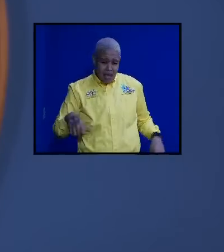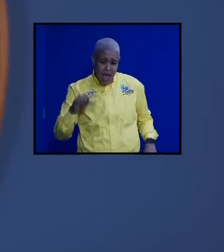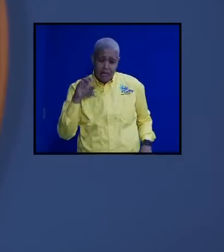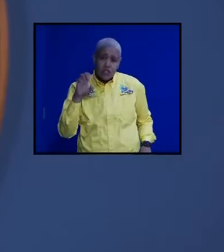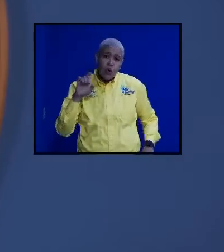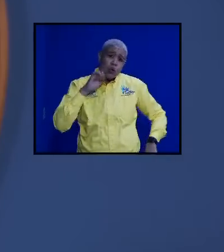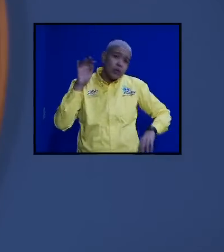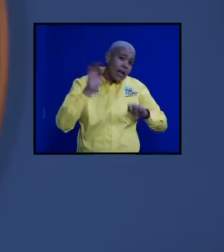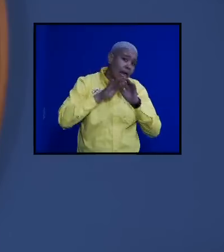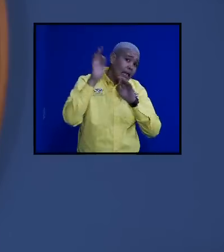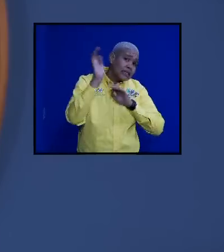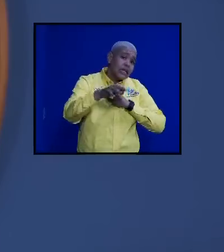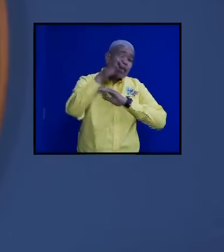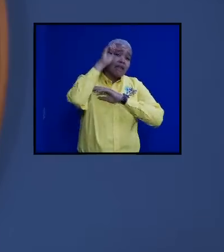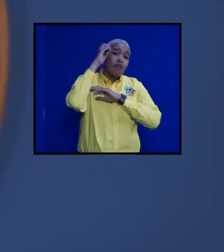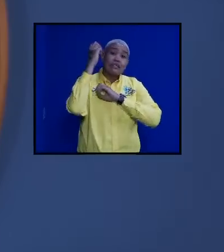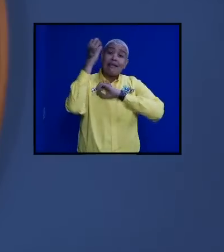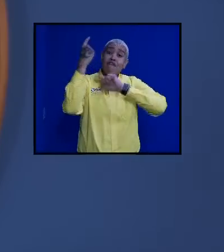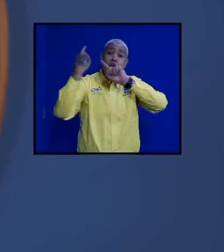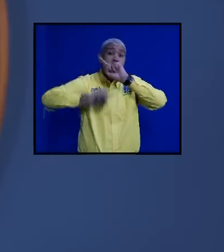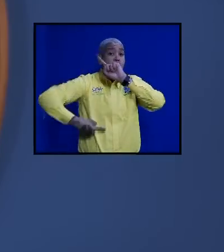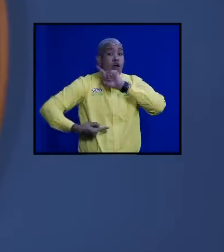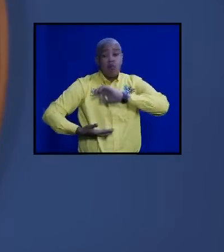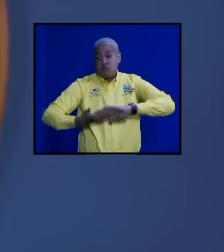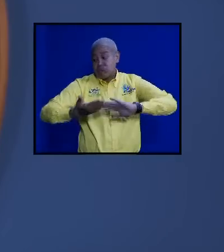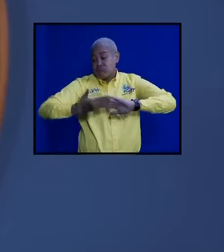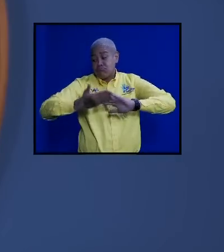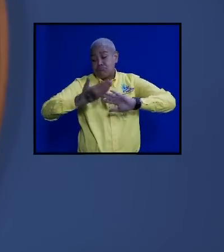were extended for several months.